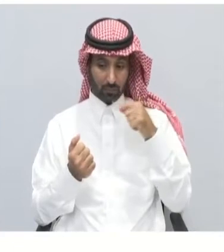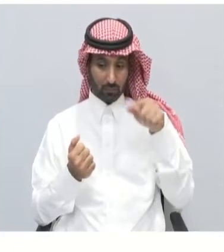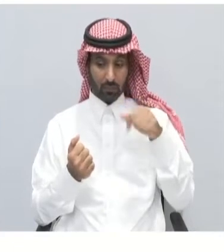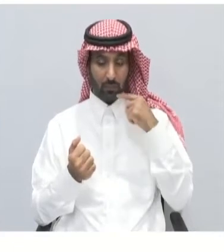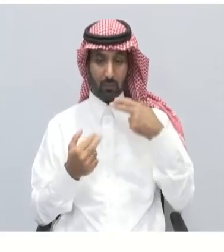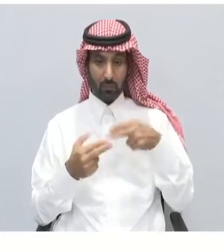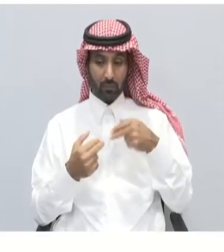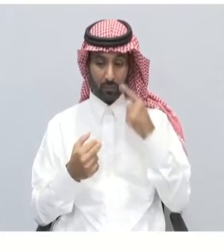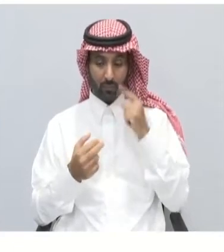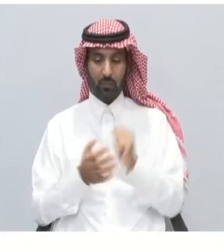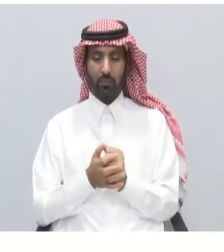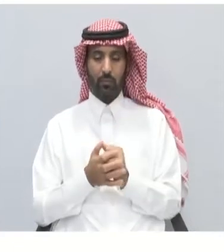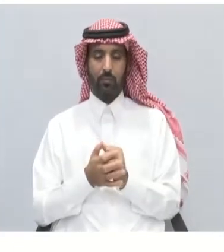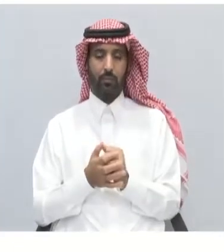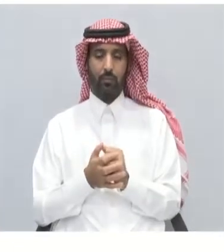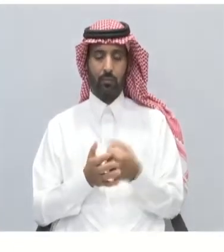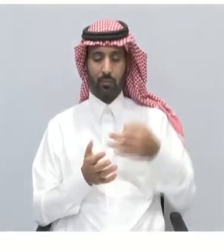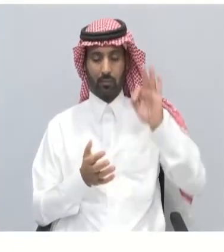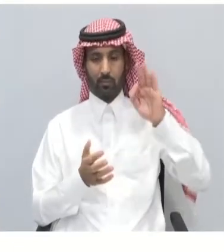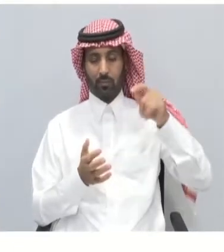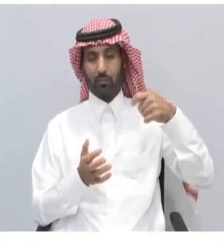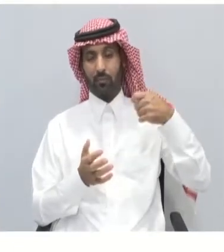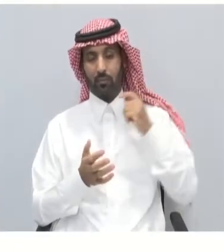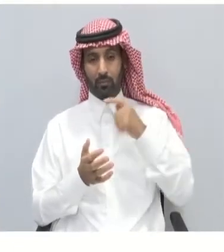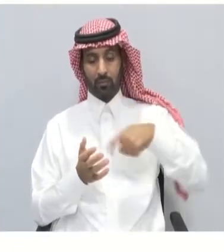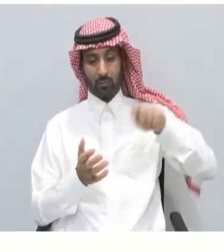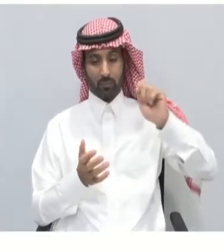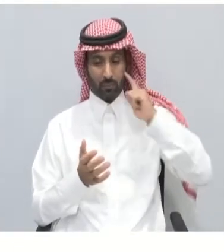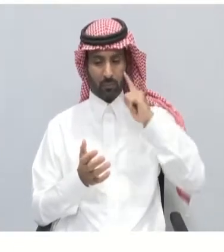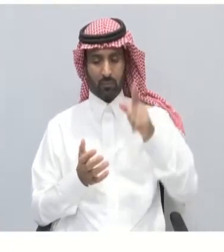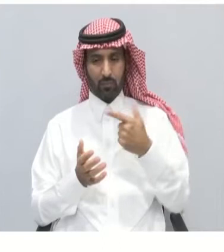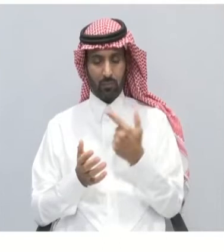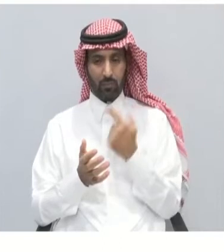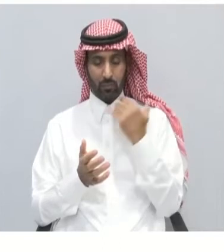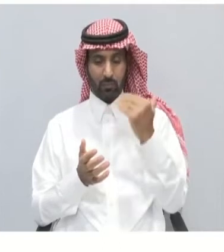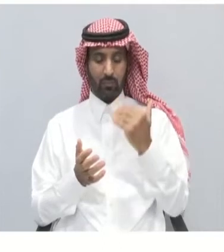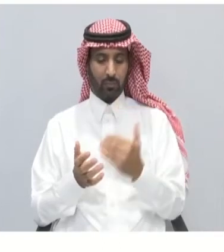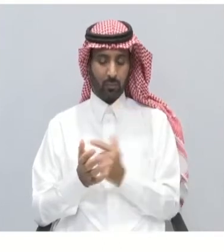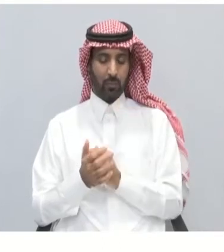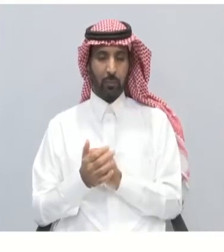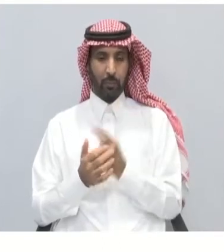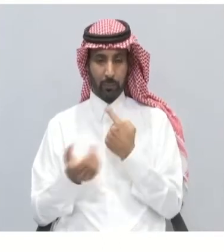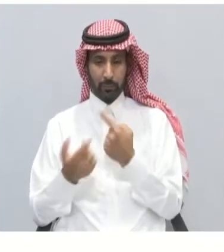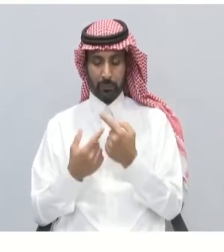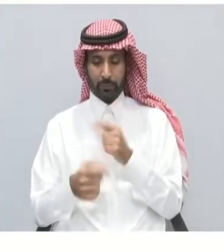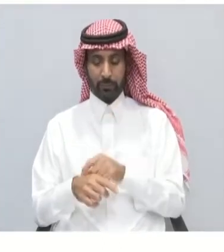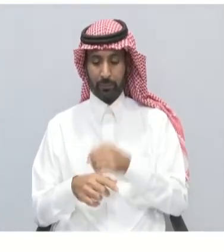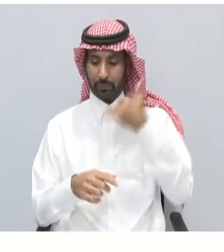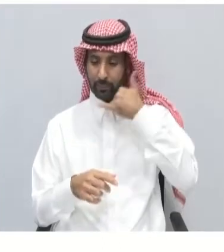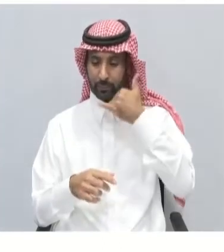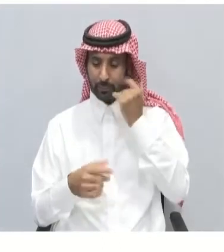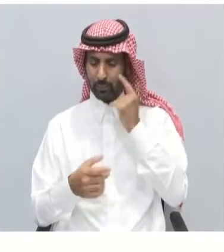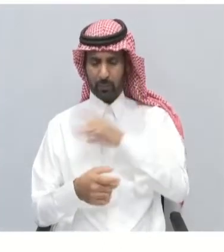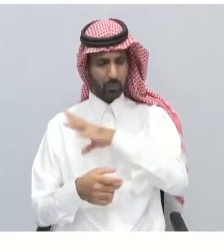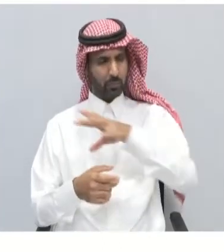the complaints in the forum. In general, people disapprove of the following. People talking on cell phones in